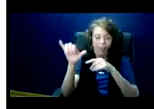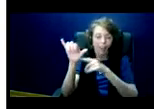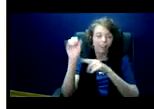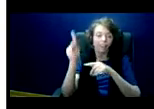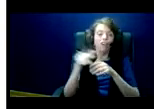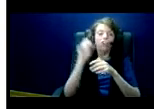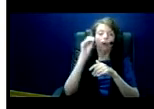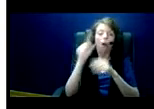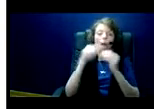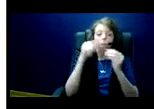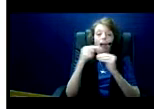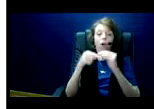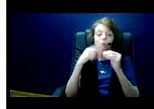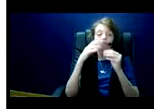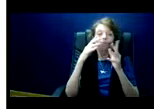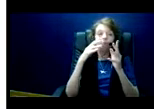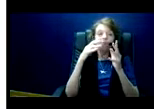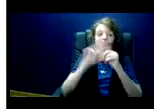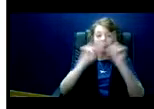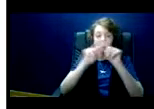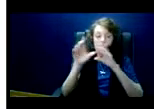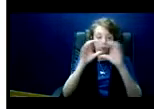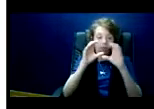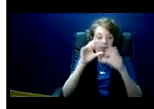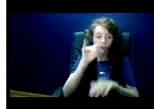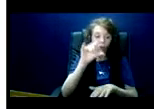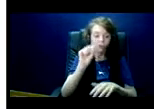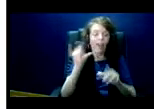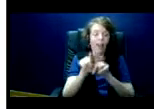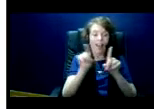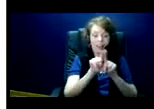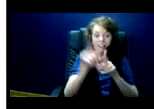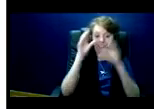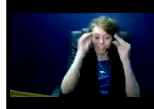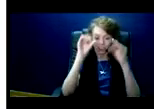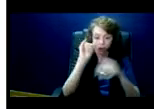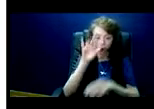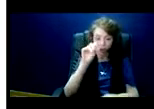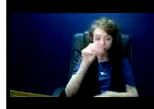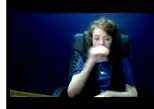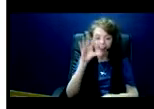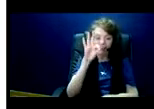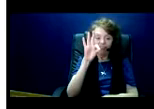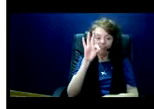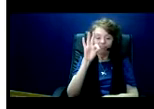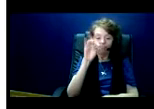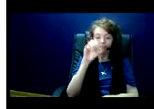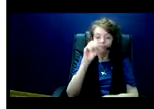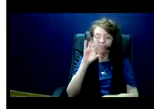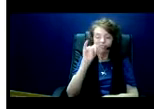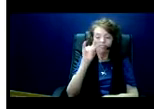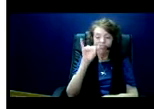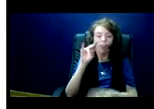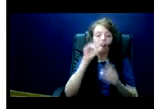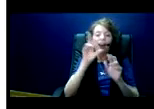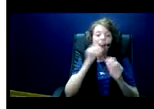So in terms of utilizing varied and visual communication tools, as the teaching artist and as the facilitator, I have a lot of options, and not everyone is going to